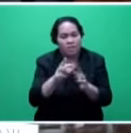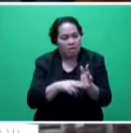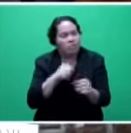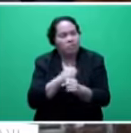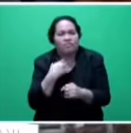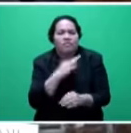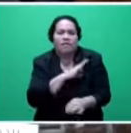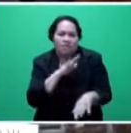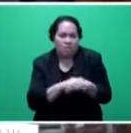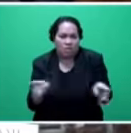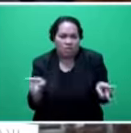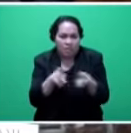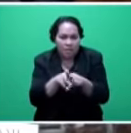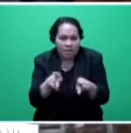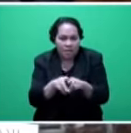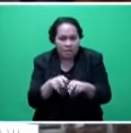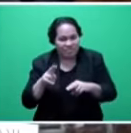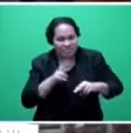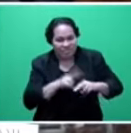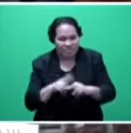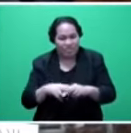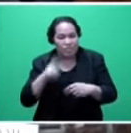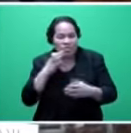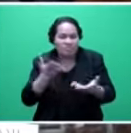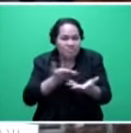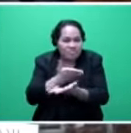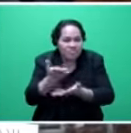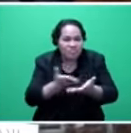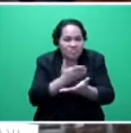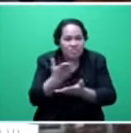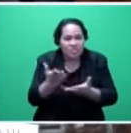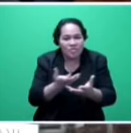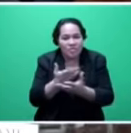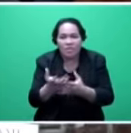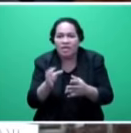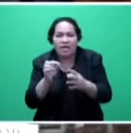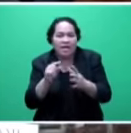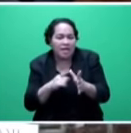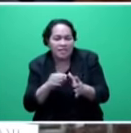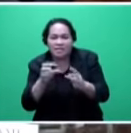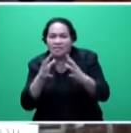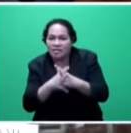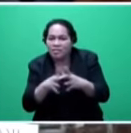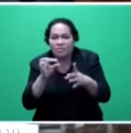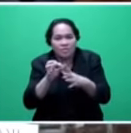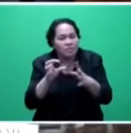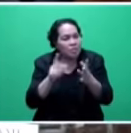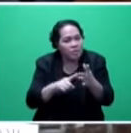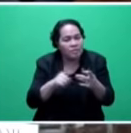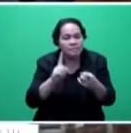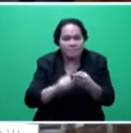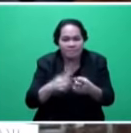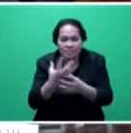and faithful partner in the bloc negotiations during the WTO GATT and ACP EU trade talks,